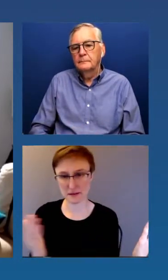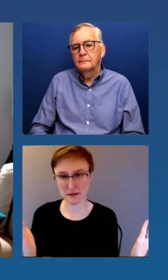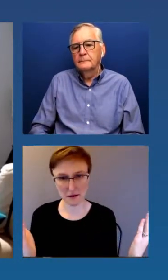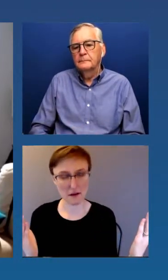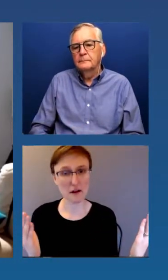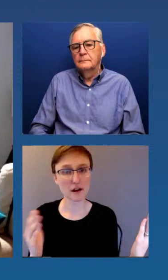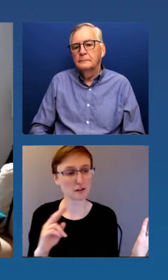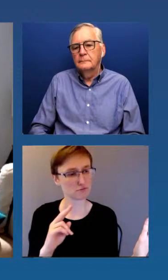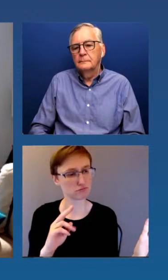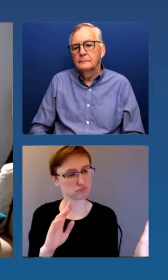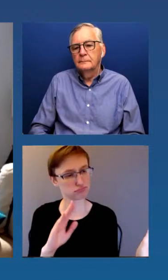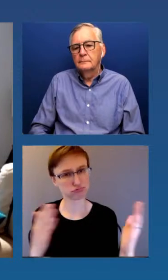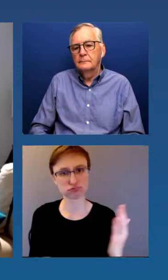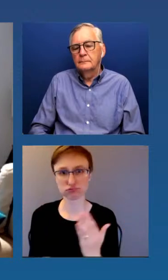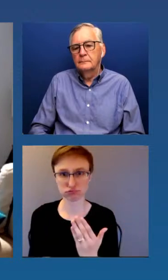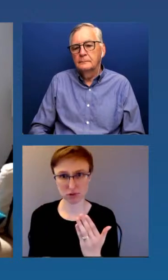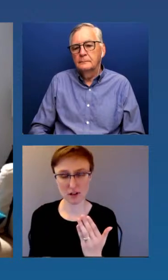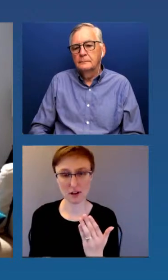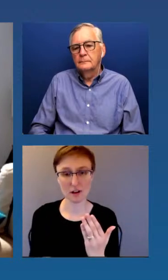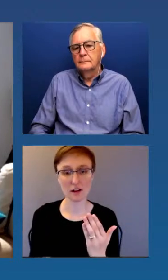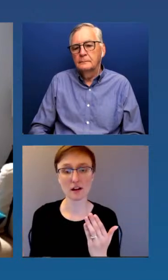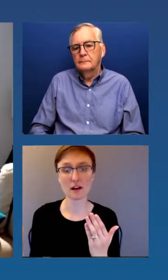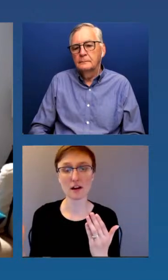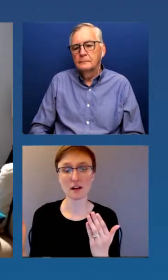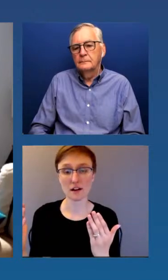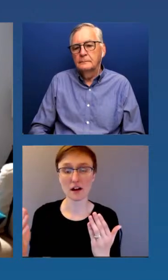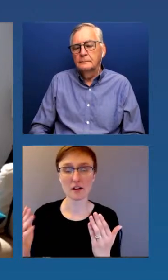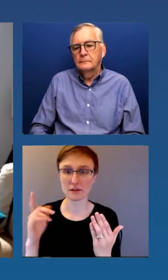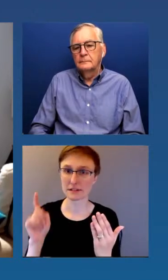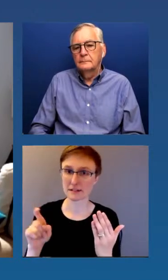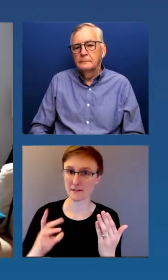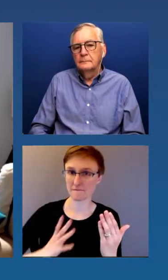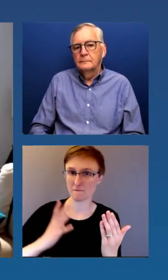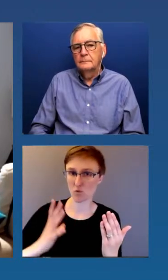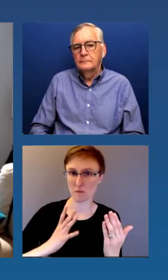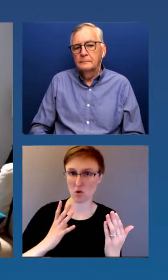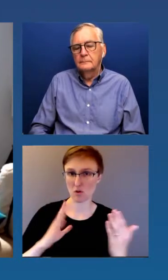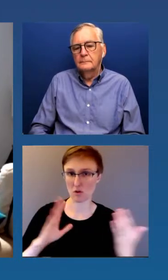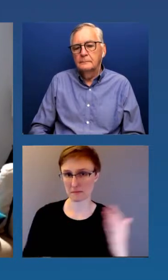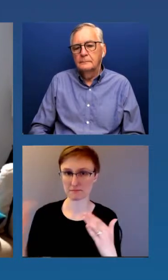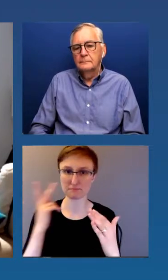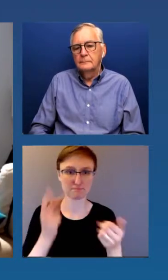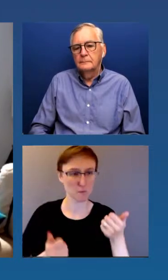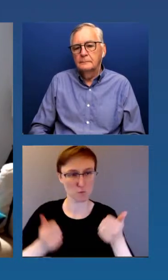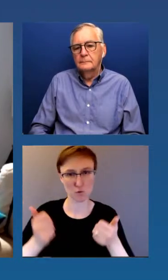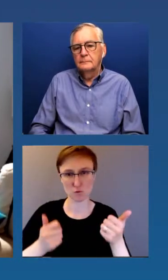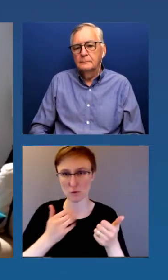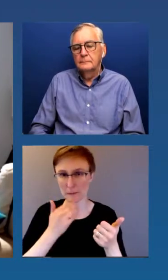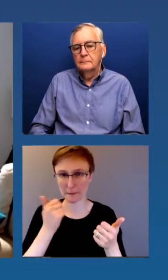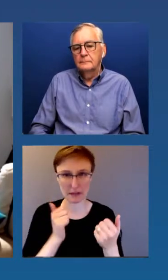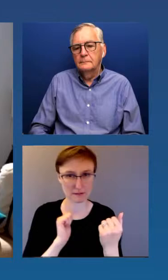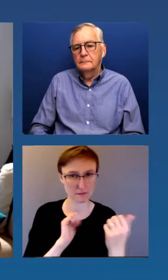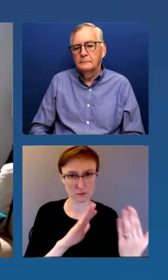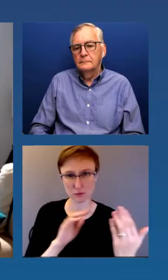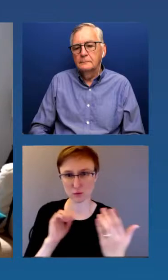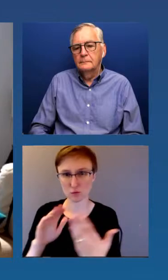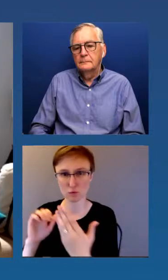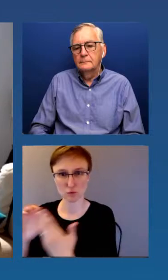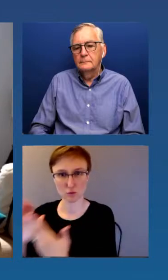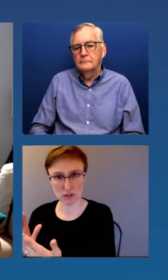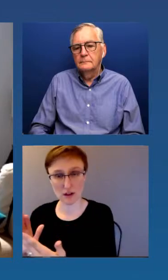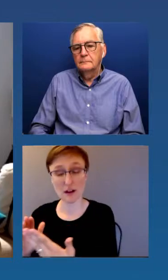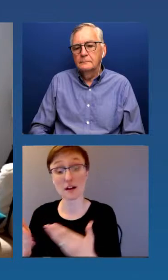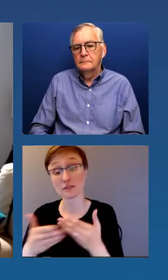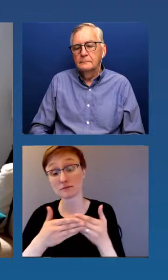formal. And we are recommending that the new combination of strategies going forward